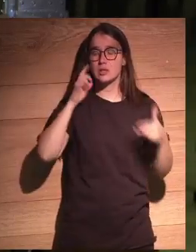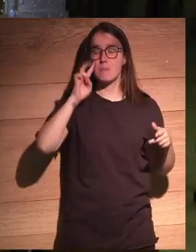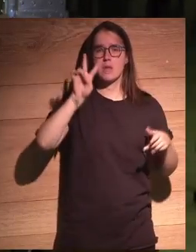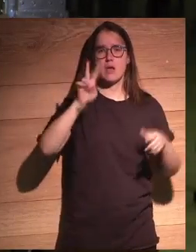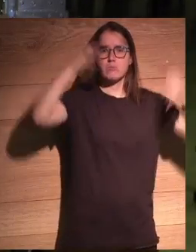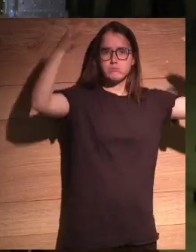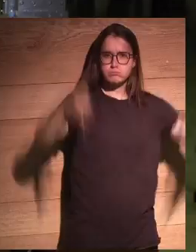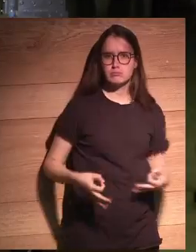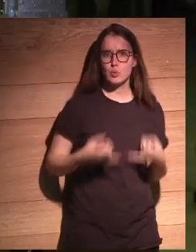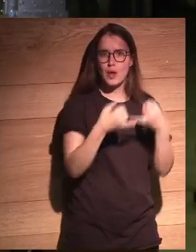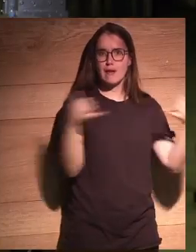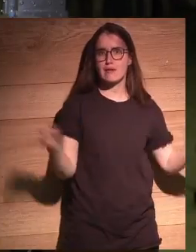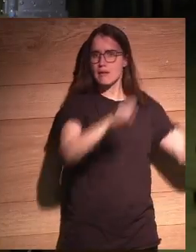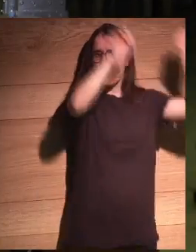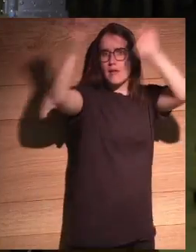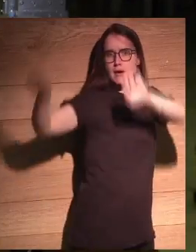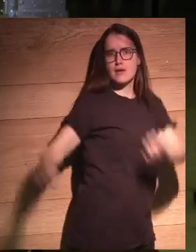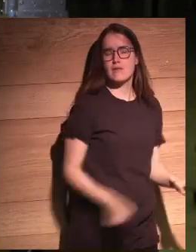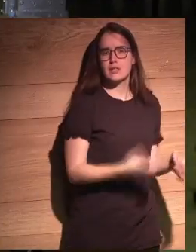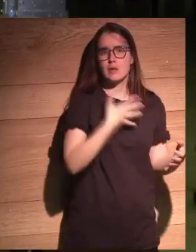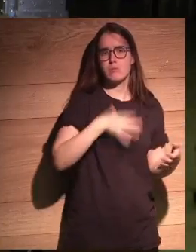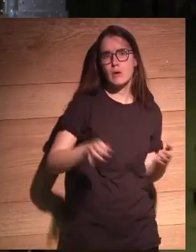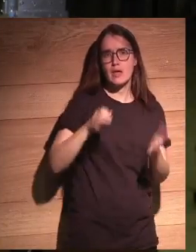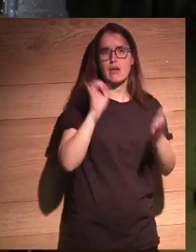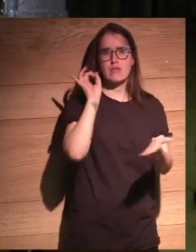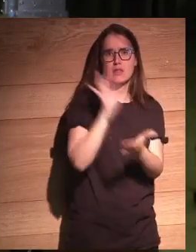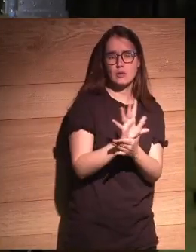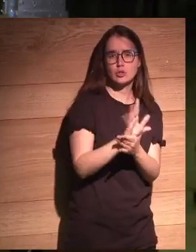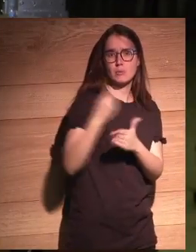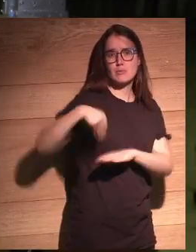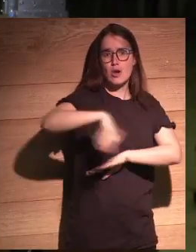women looking straight ahead